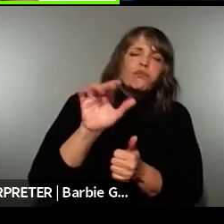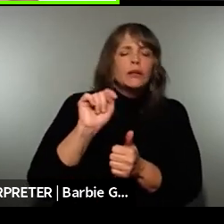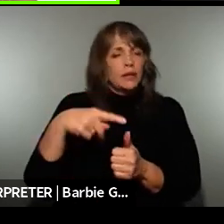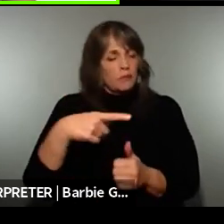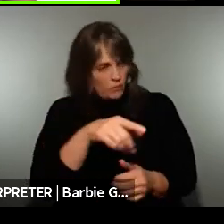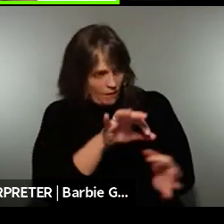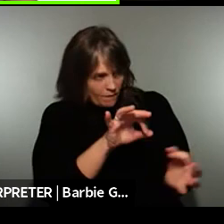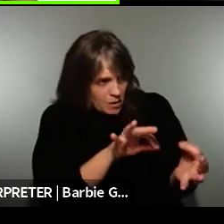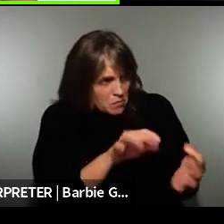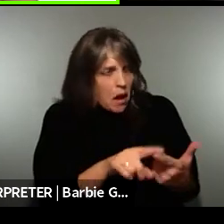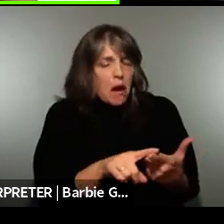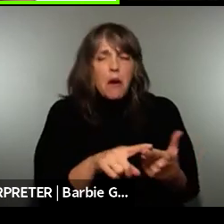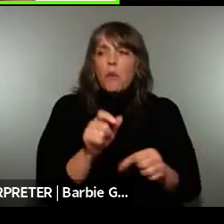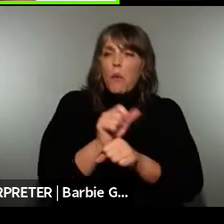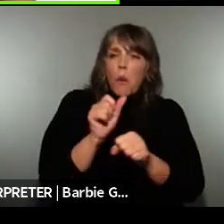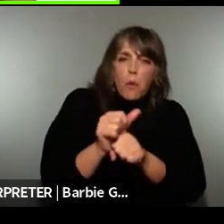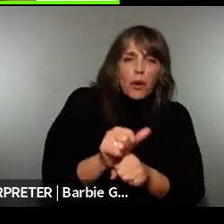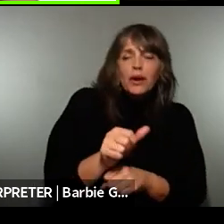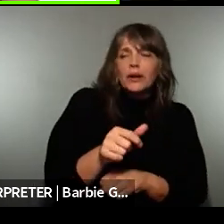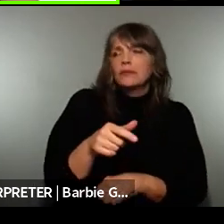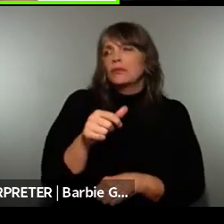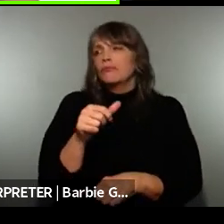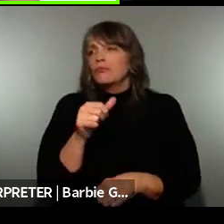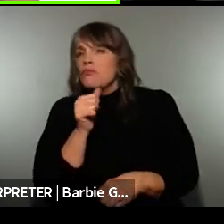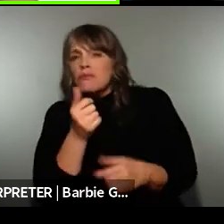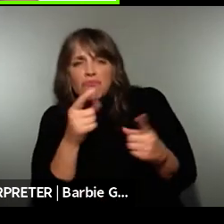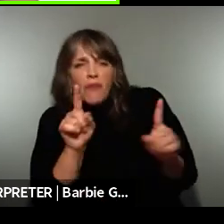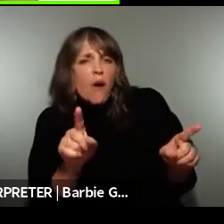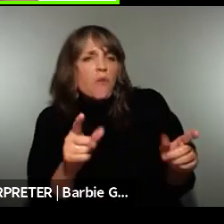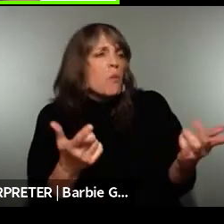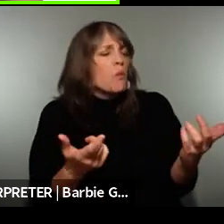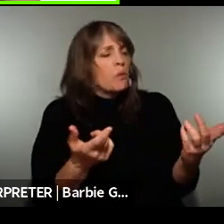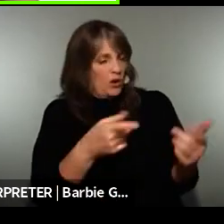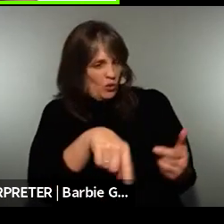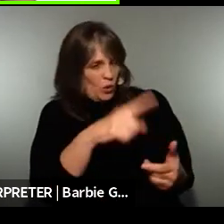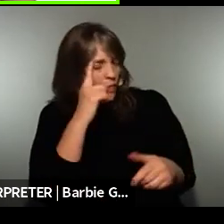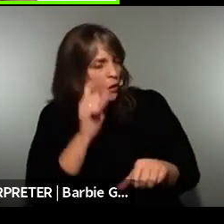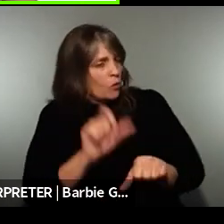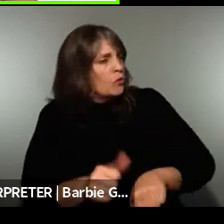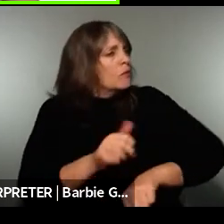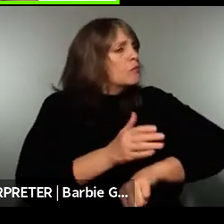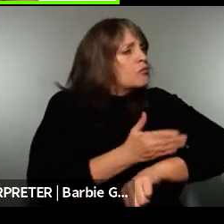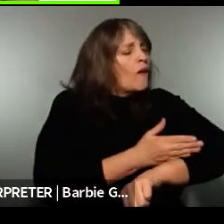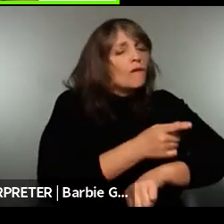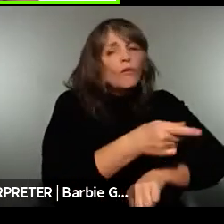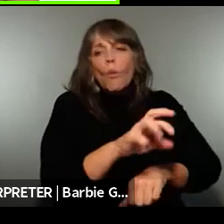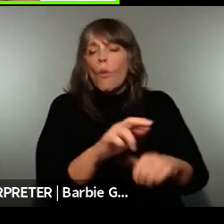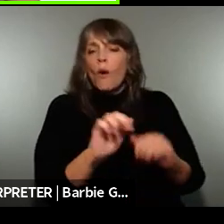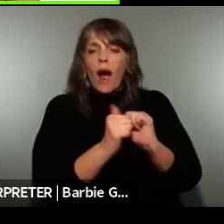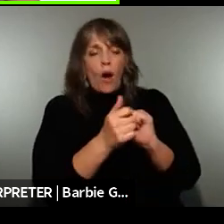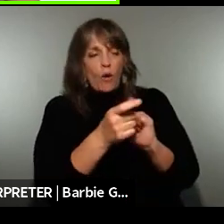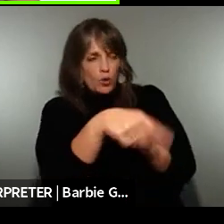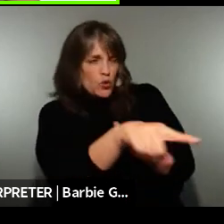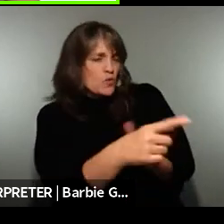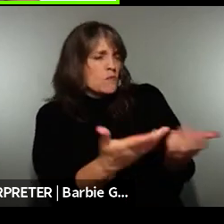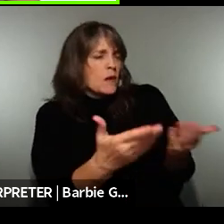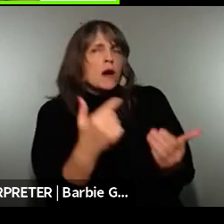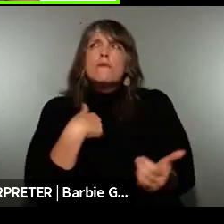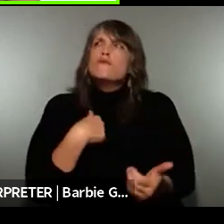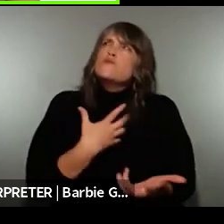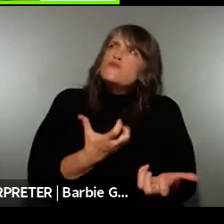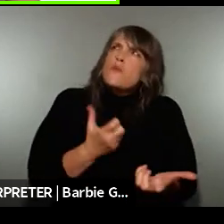worked for you, what didn't, what you think we could do better, or what you'd love to sort of experience in the future, let us know.